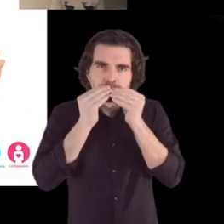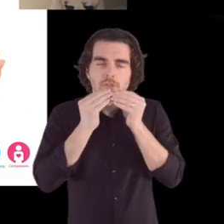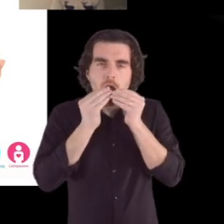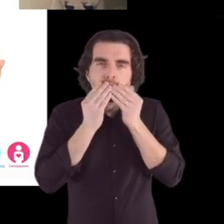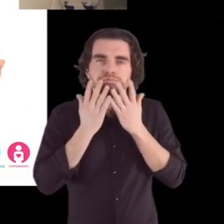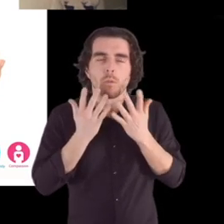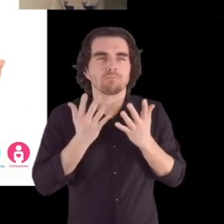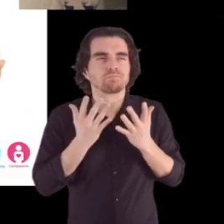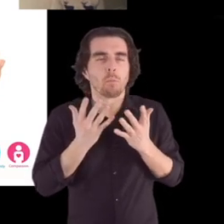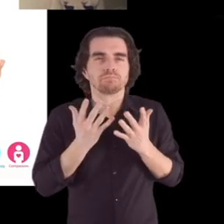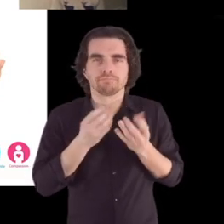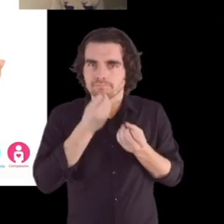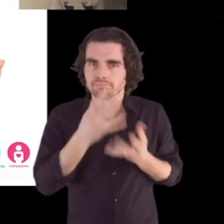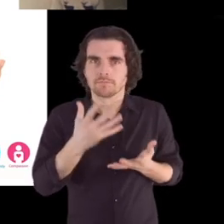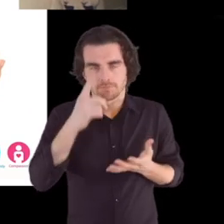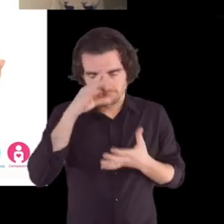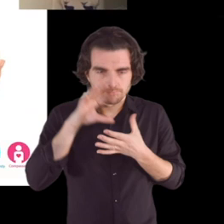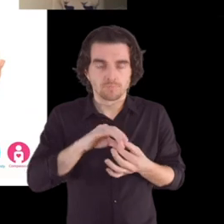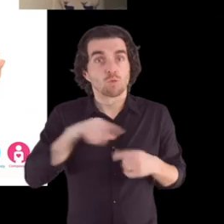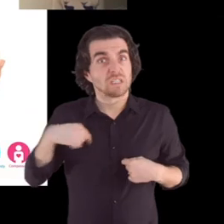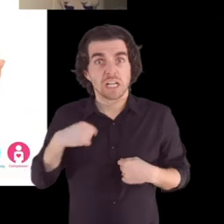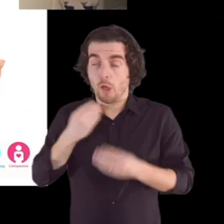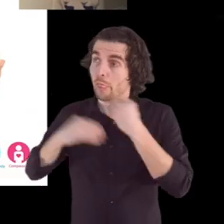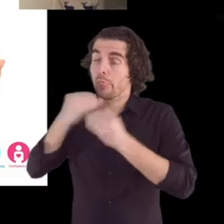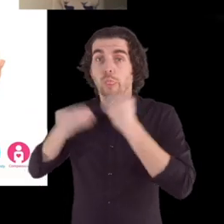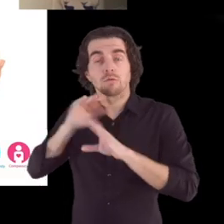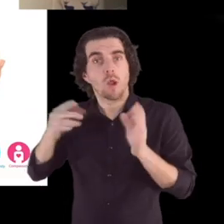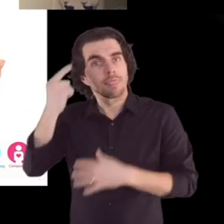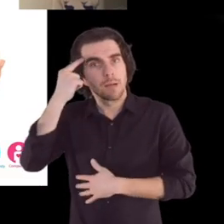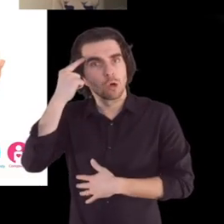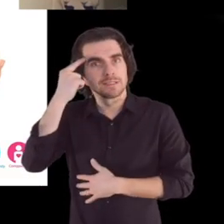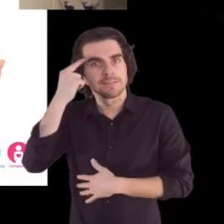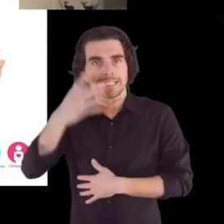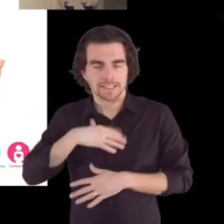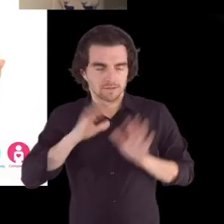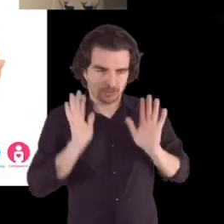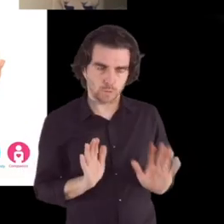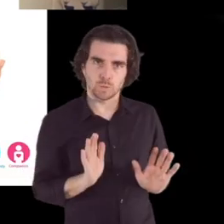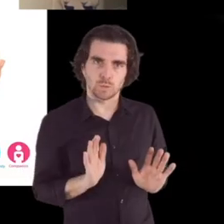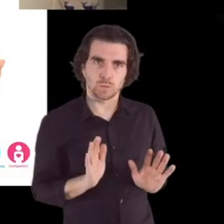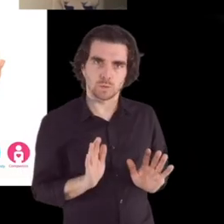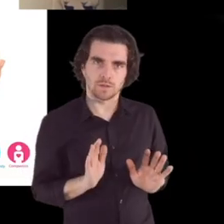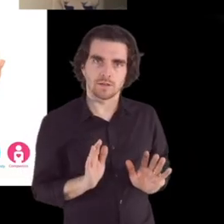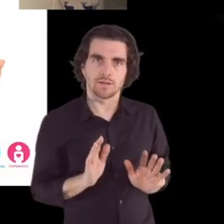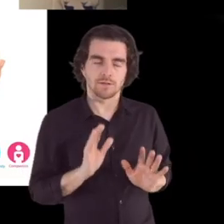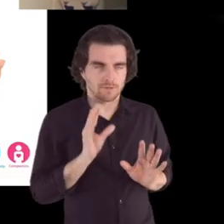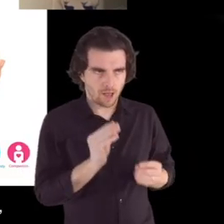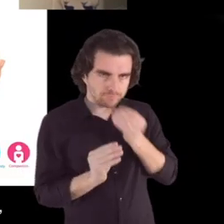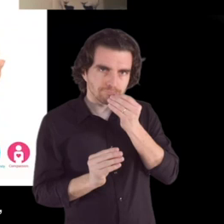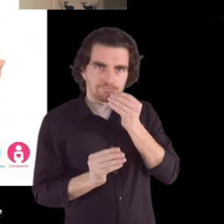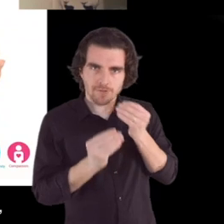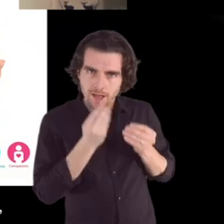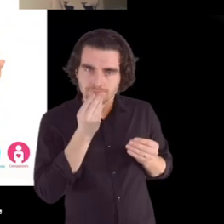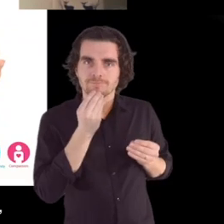smelling it, and actually, really enjoying that food as opposed to just like eating on autopilot or sitting scrolling on your phone as you're eating. As